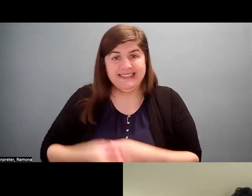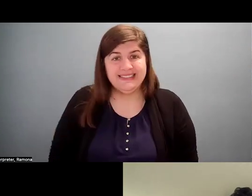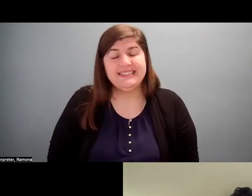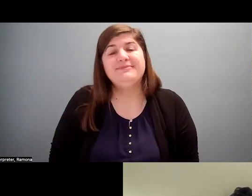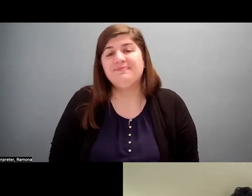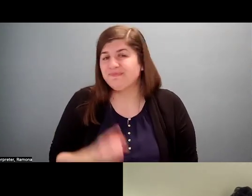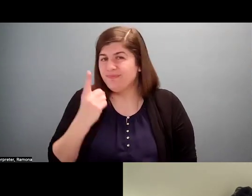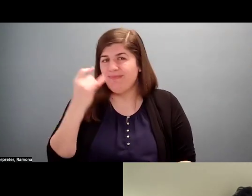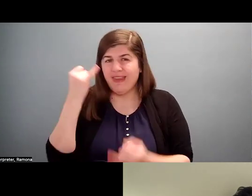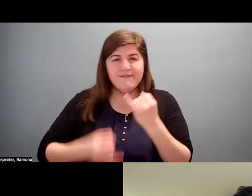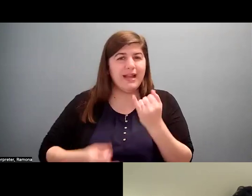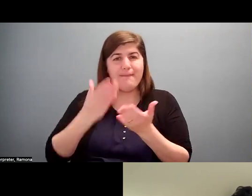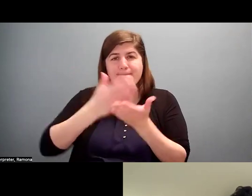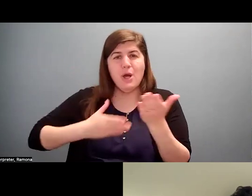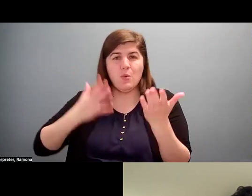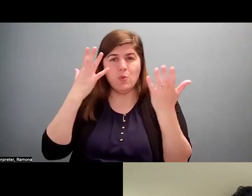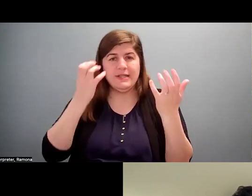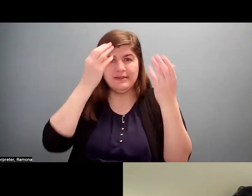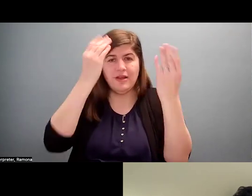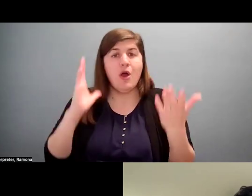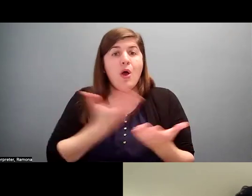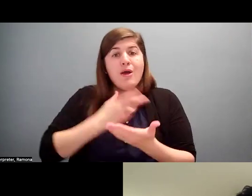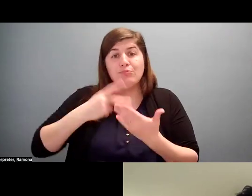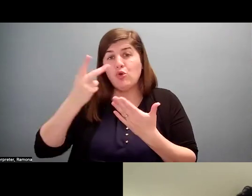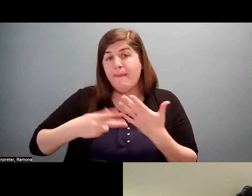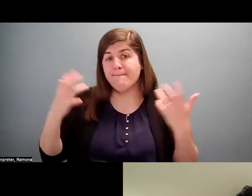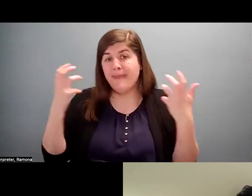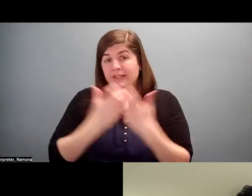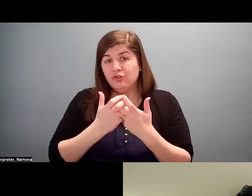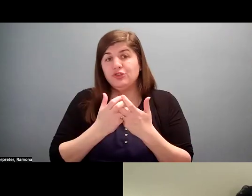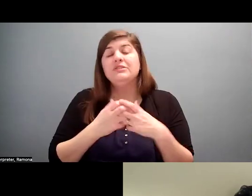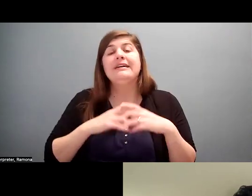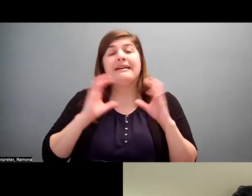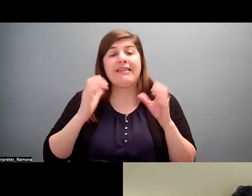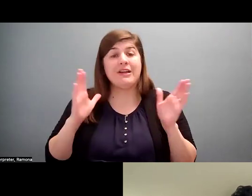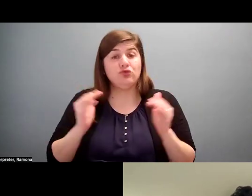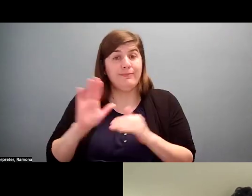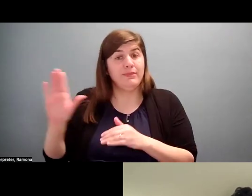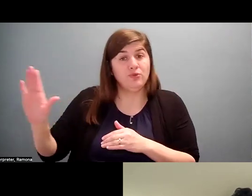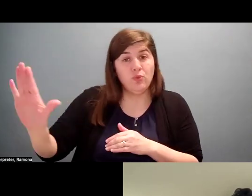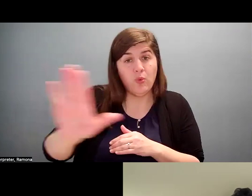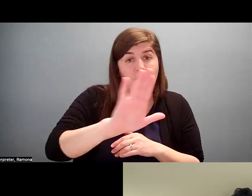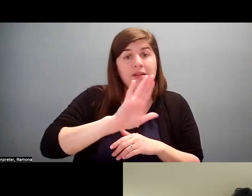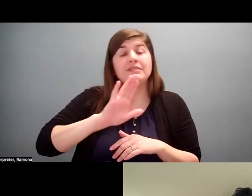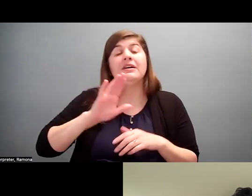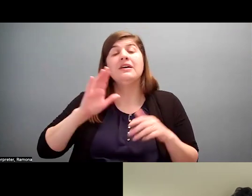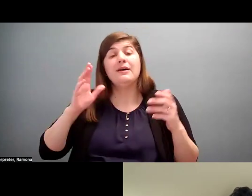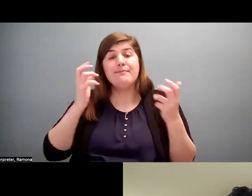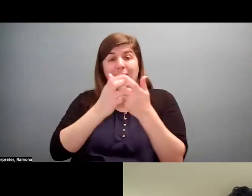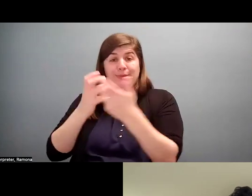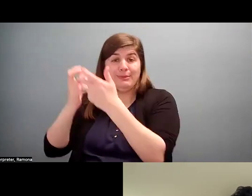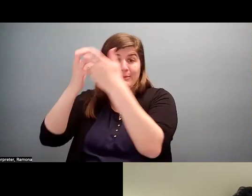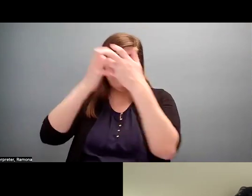One final piece of housekeeping. Our program matches classrooms like yours with scientists all around the